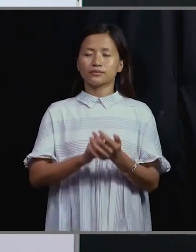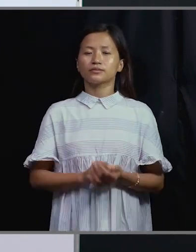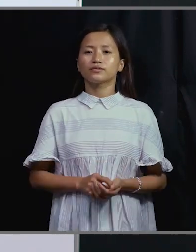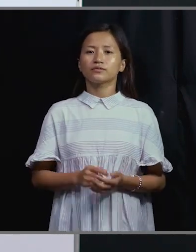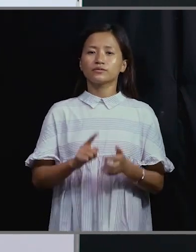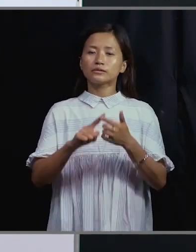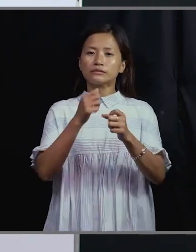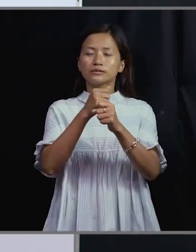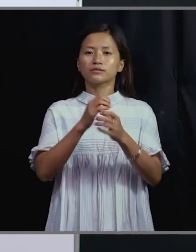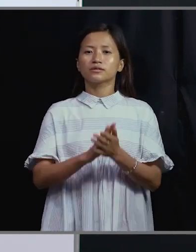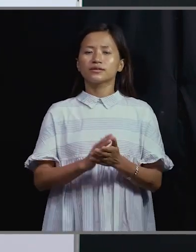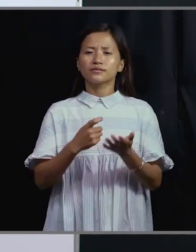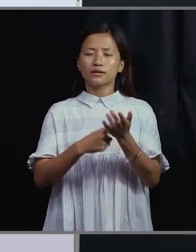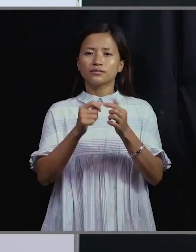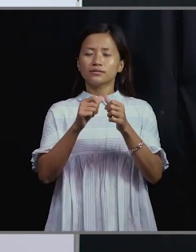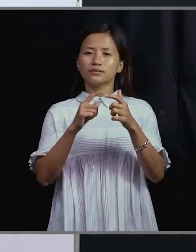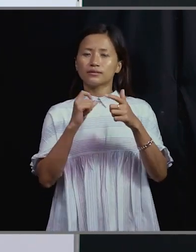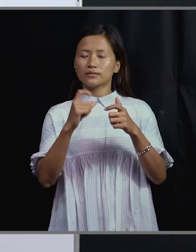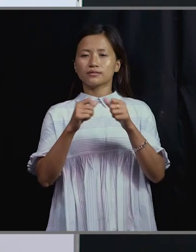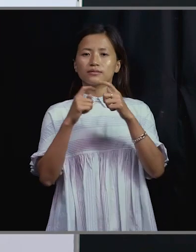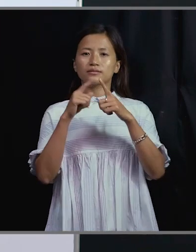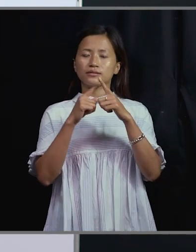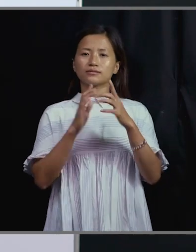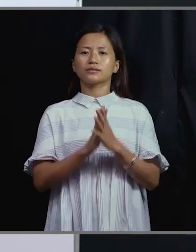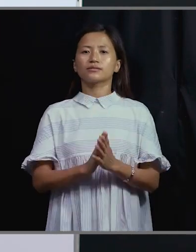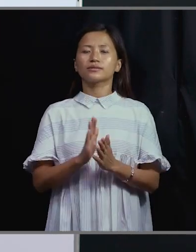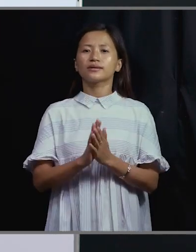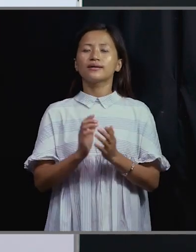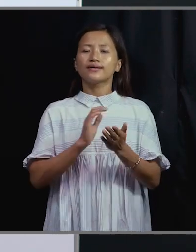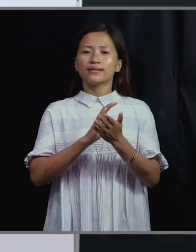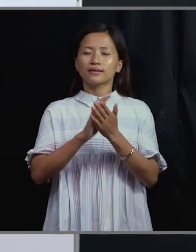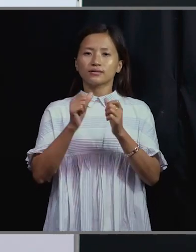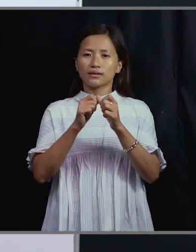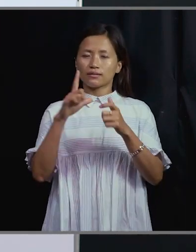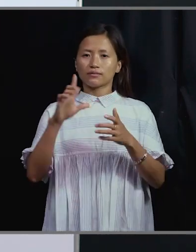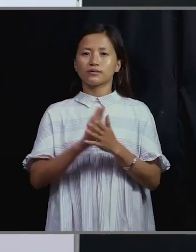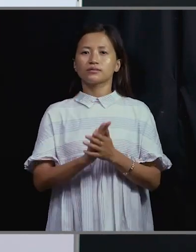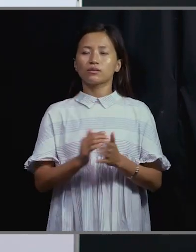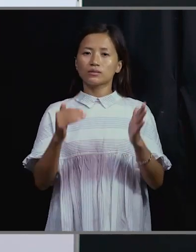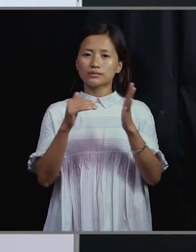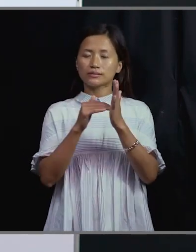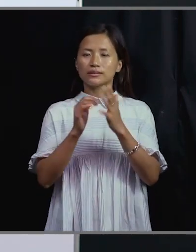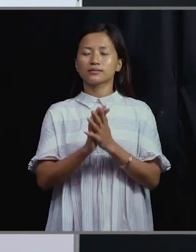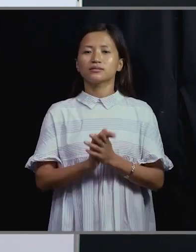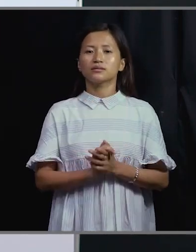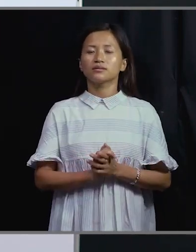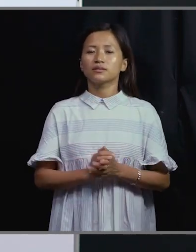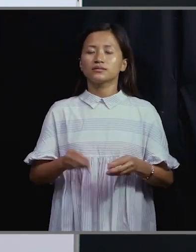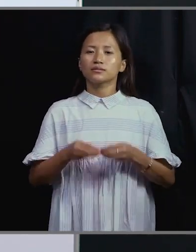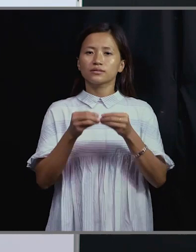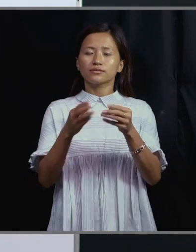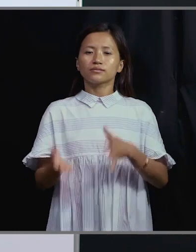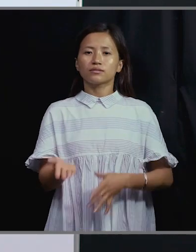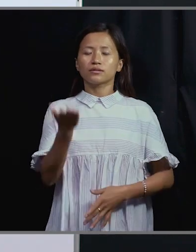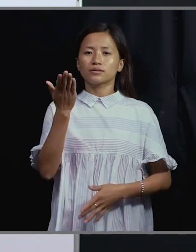example, if they react with active metals like lithium or aluminum or zinc, they give rise